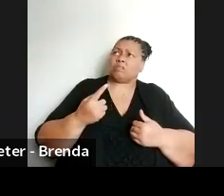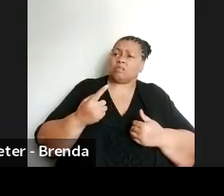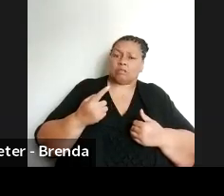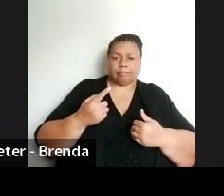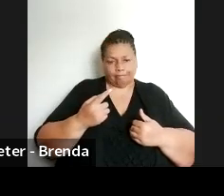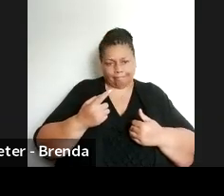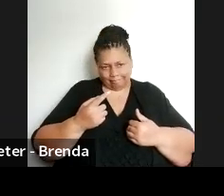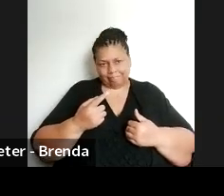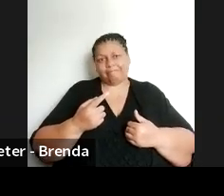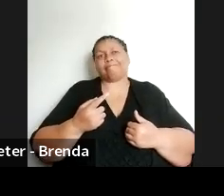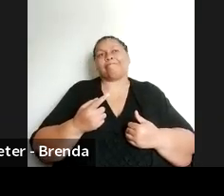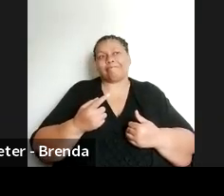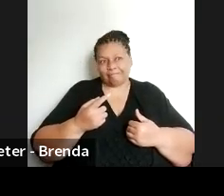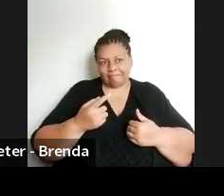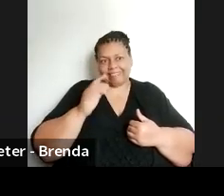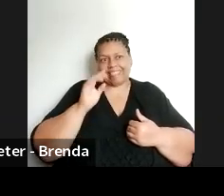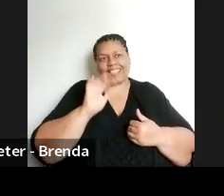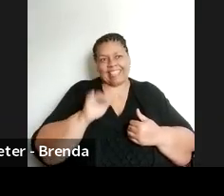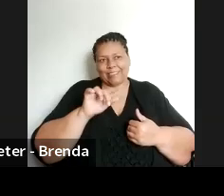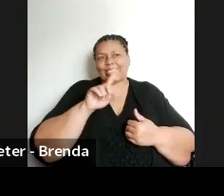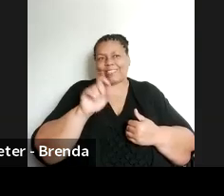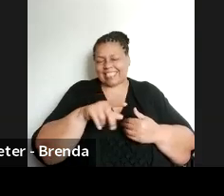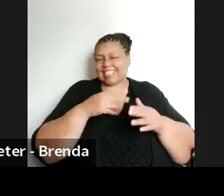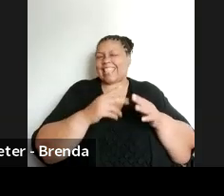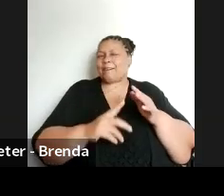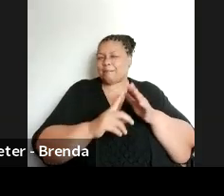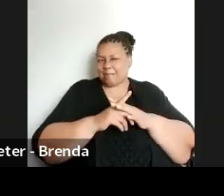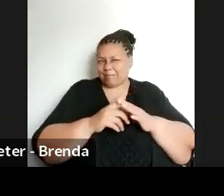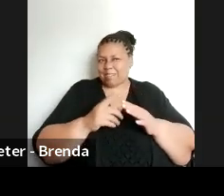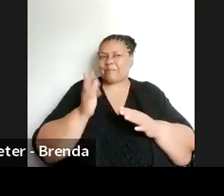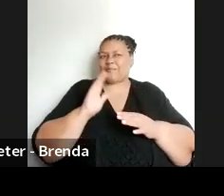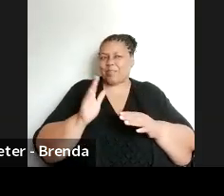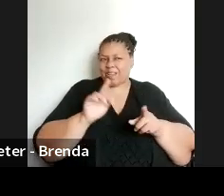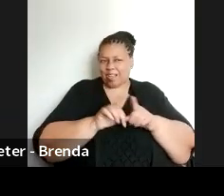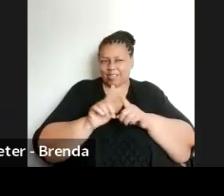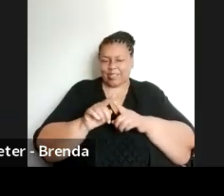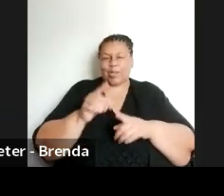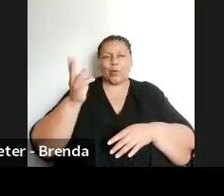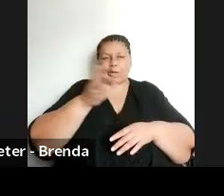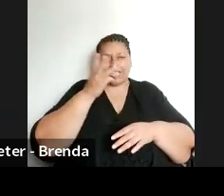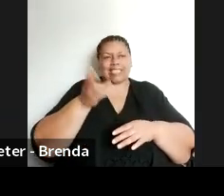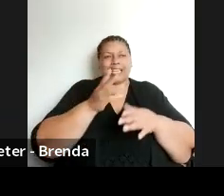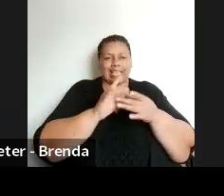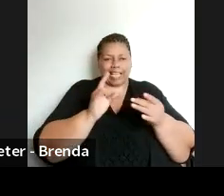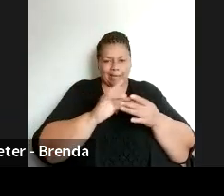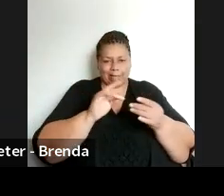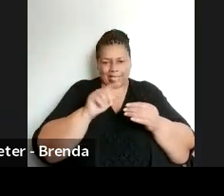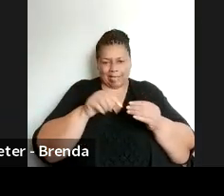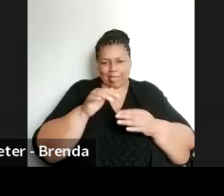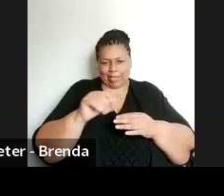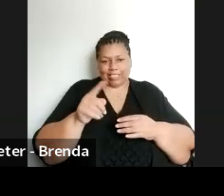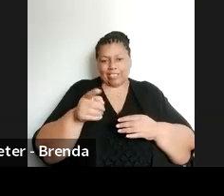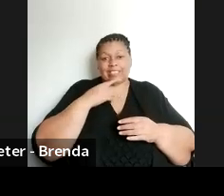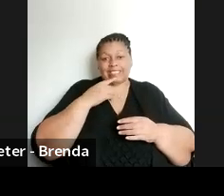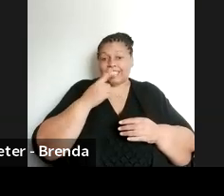Yeah, and a lot of times, and that was a question that was brought up earlier too, and Wednesday hit on it, that she was not told that she